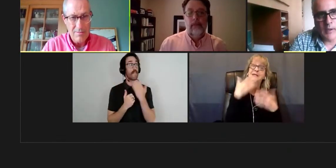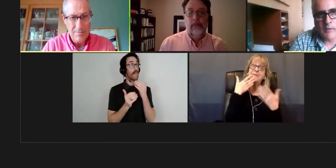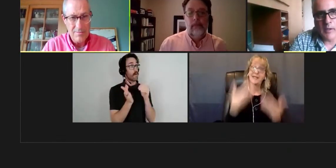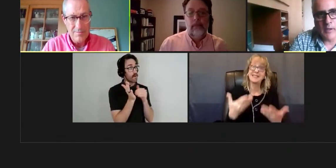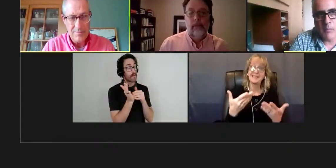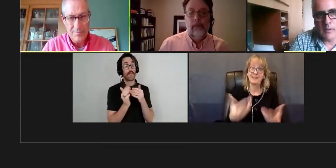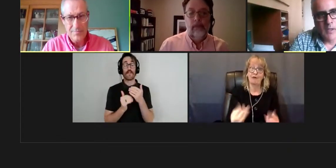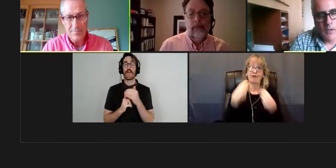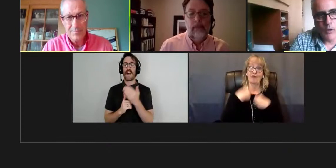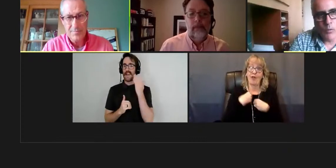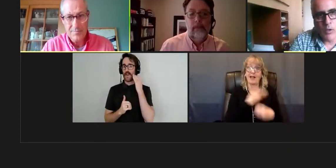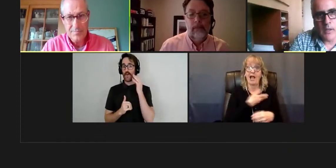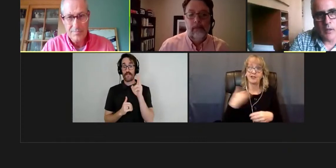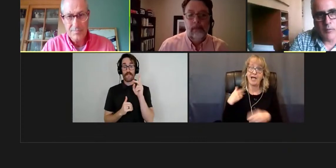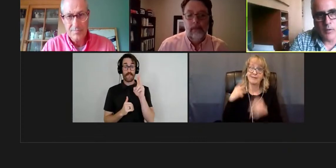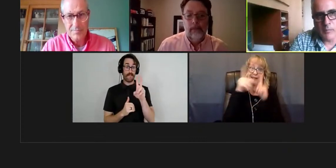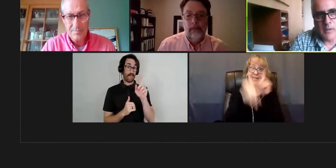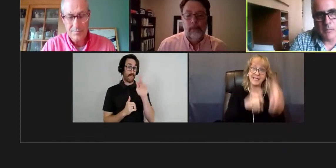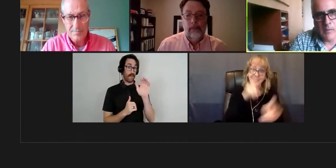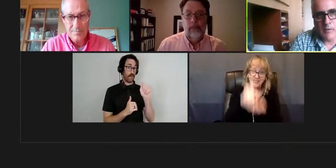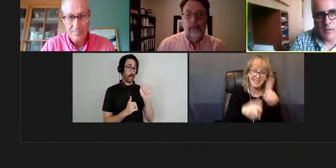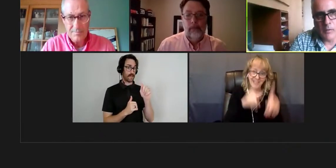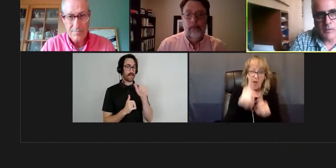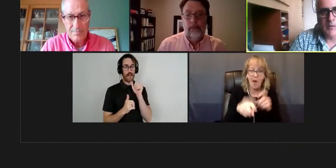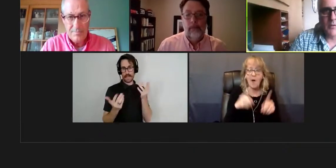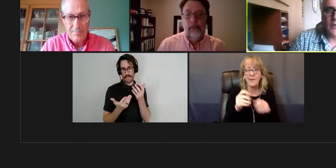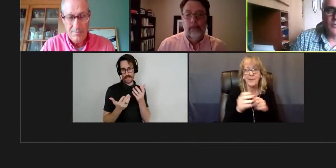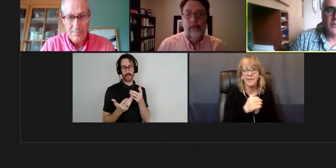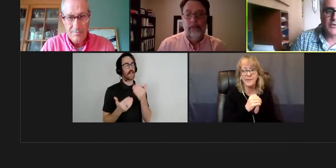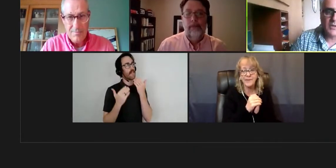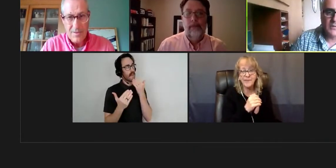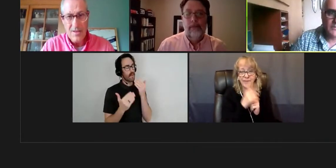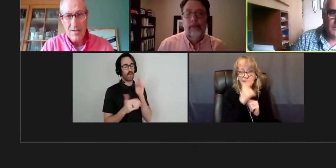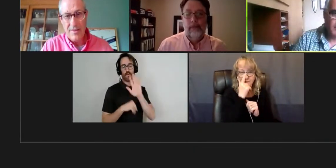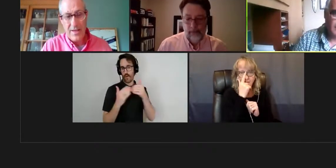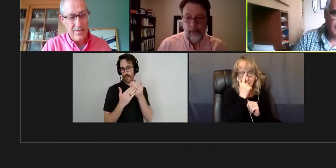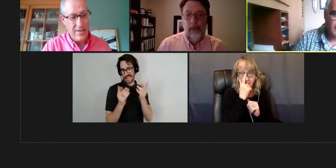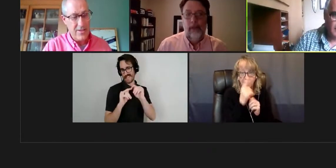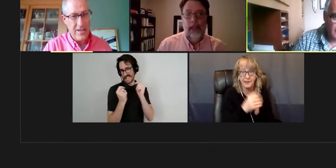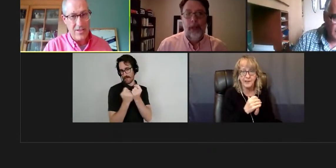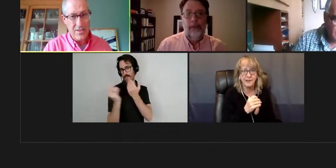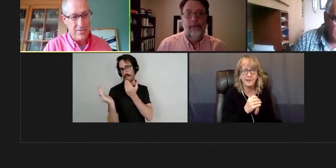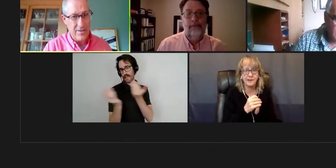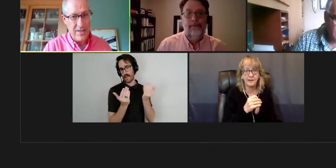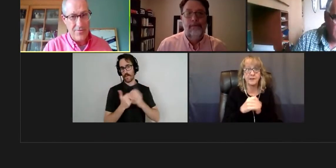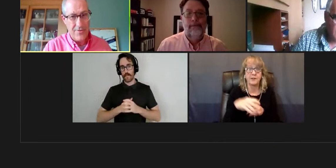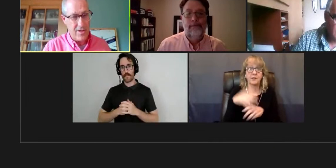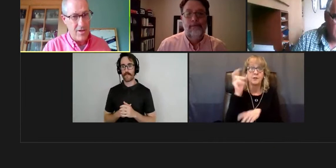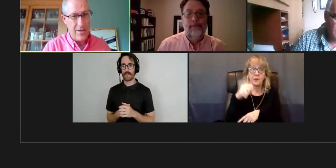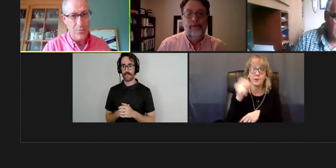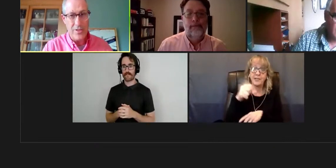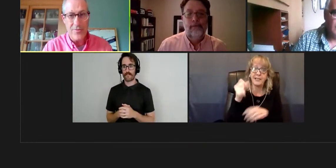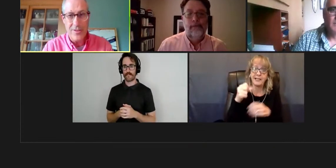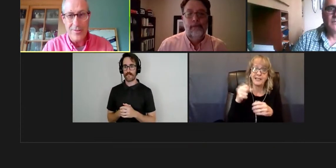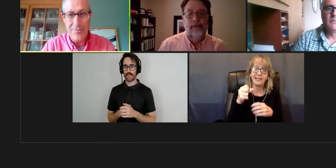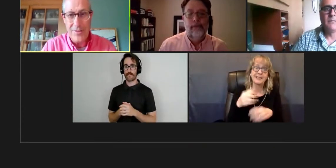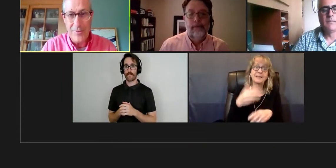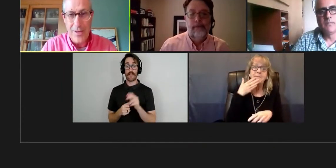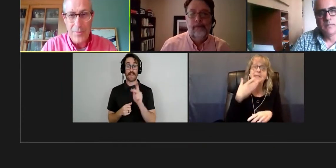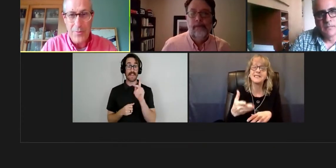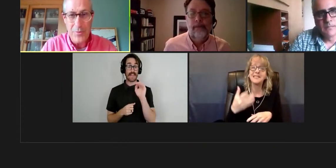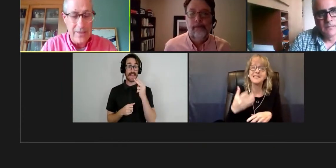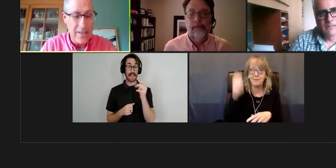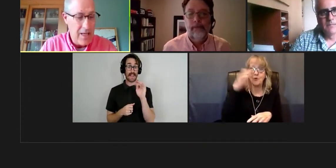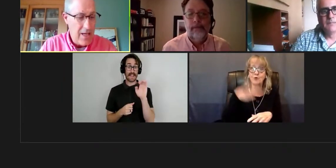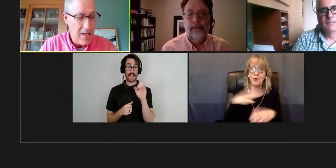the Vera's not here, but her work and effort has been amazing in our city. So thank you, Mr. Chair. Thank you, Councillor. Thank you for your kind words for the